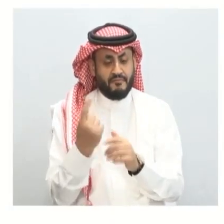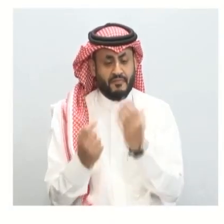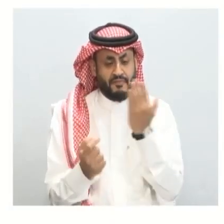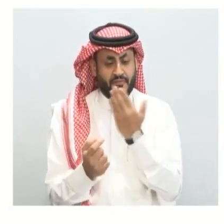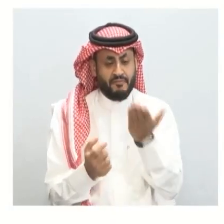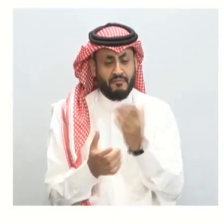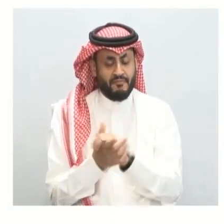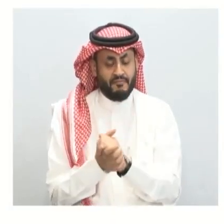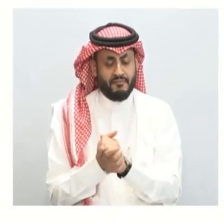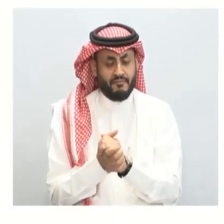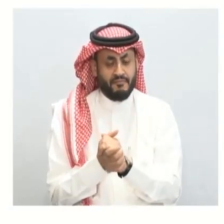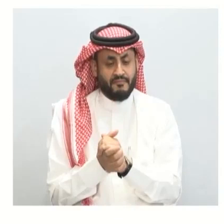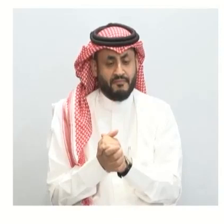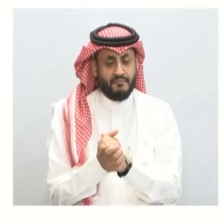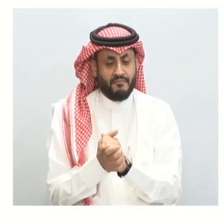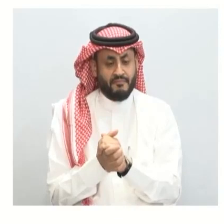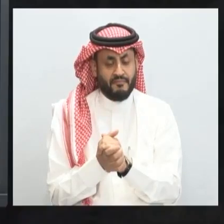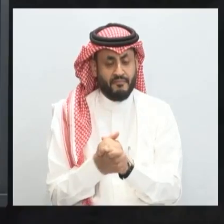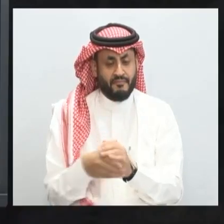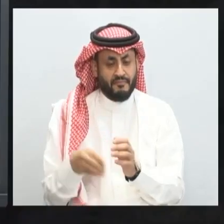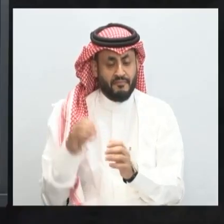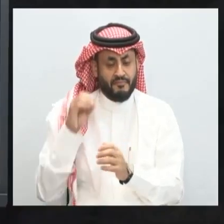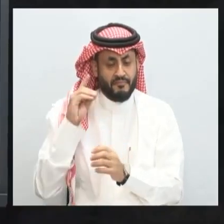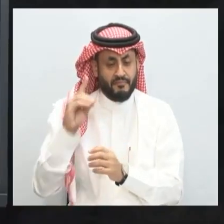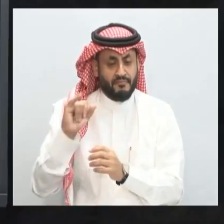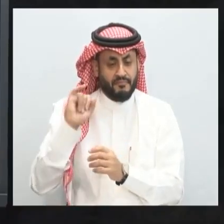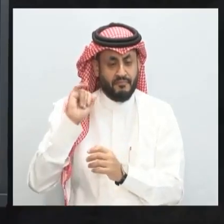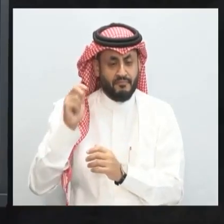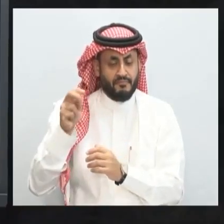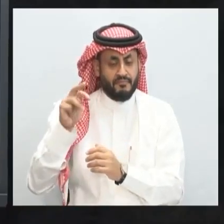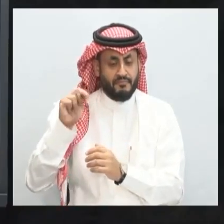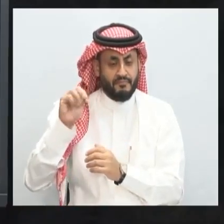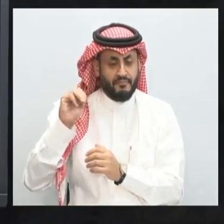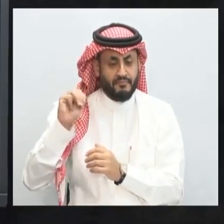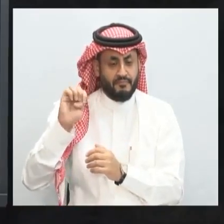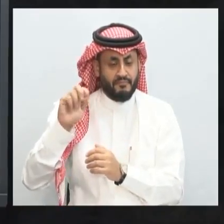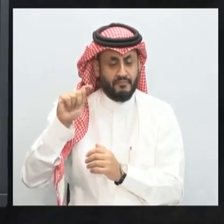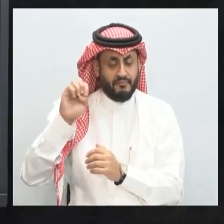word we have here. Diameter. We have number two.